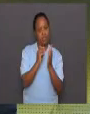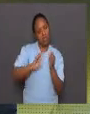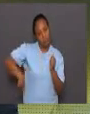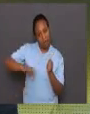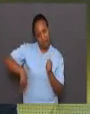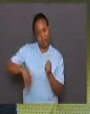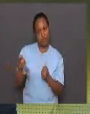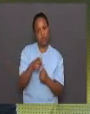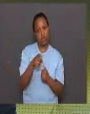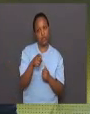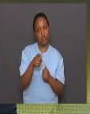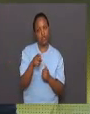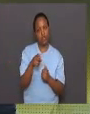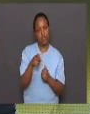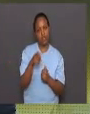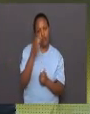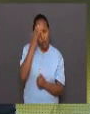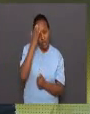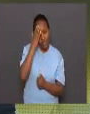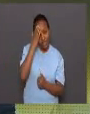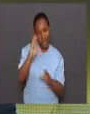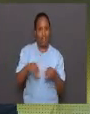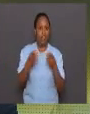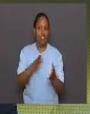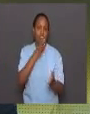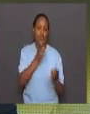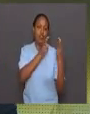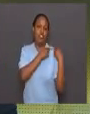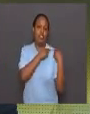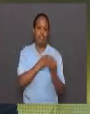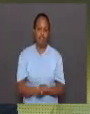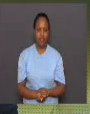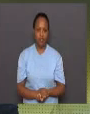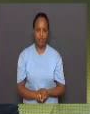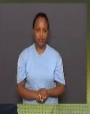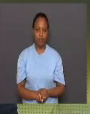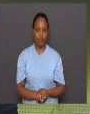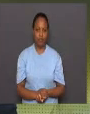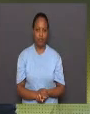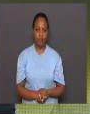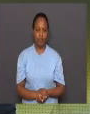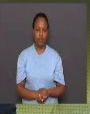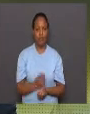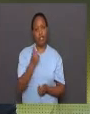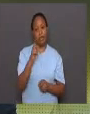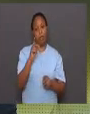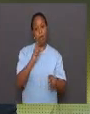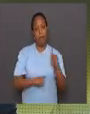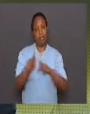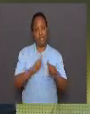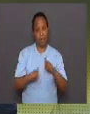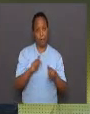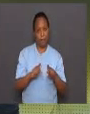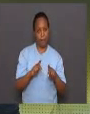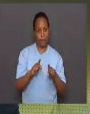When a society is in a state of anarchy, the absolute freedom of